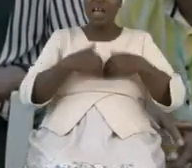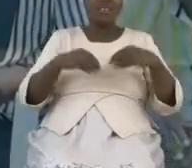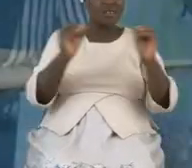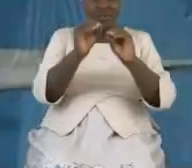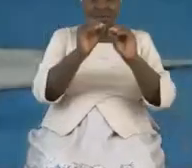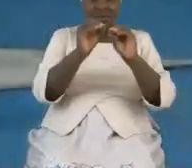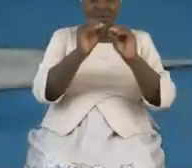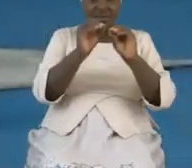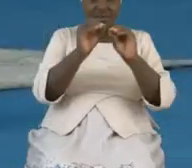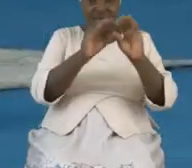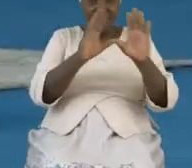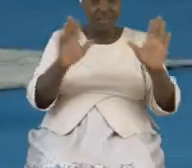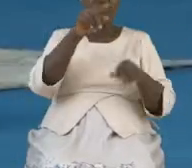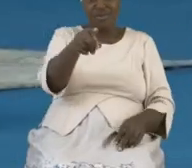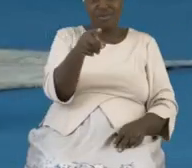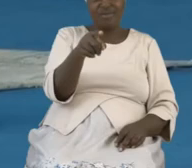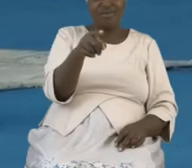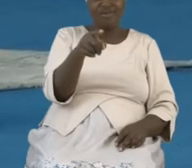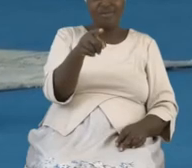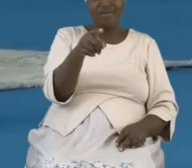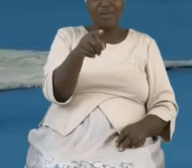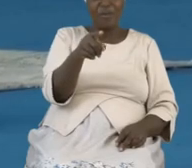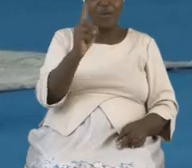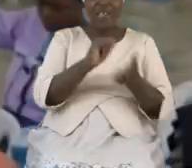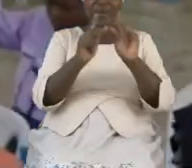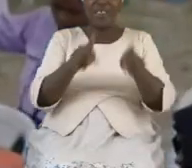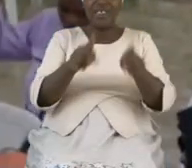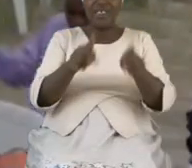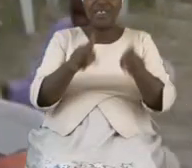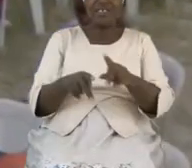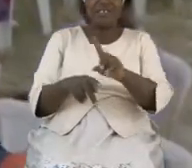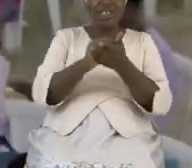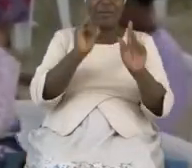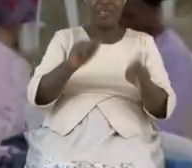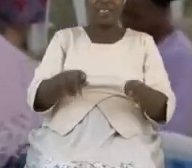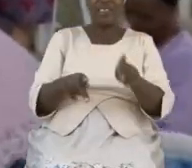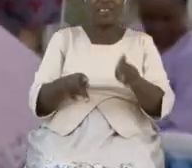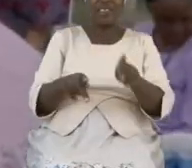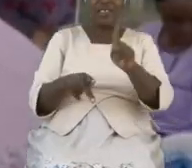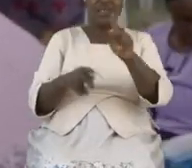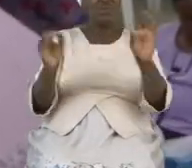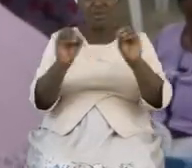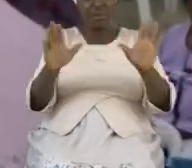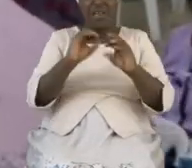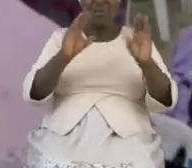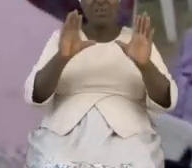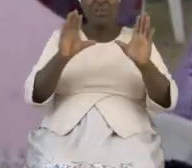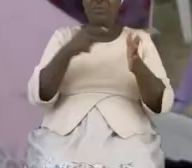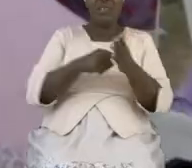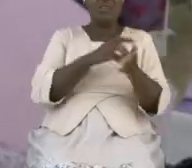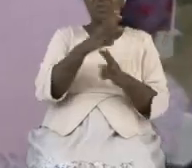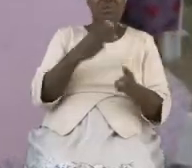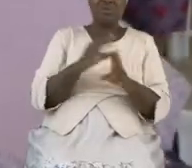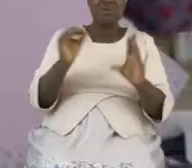you. Amen. Where is he? Where is she? Nothing. Nothing. Nothing of this world and nothing of the